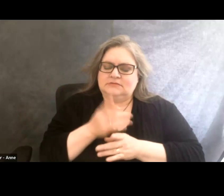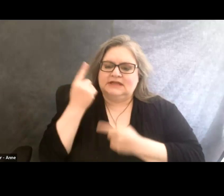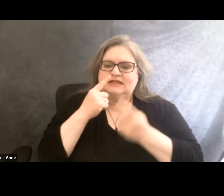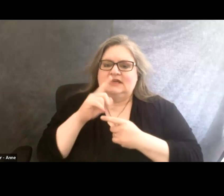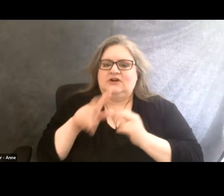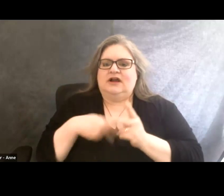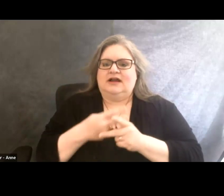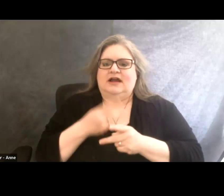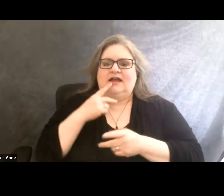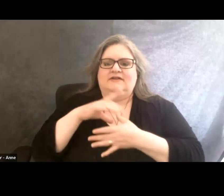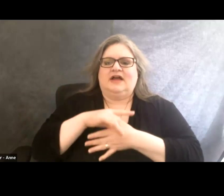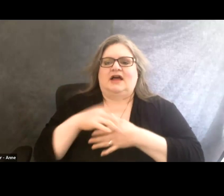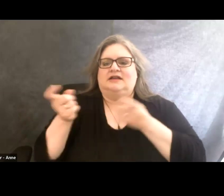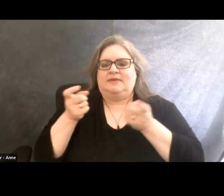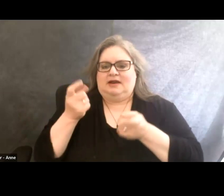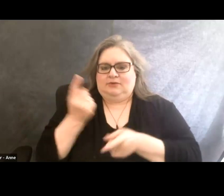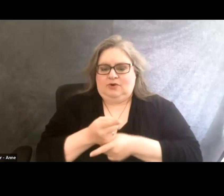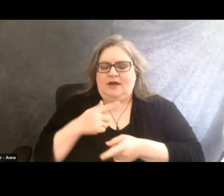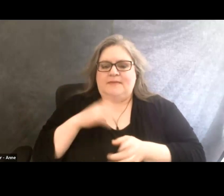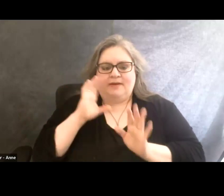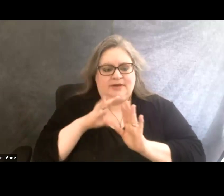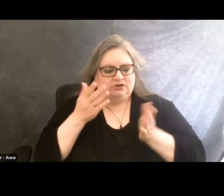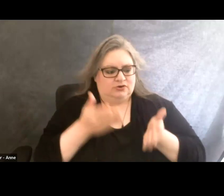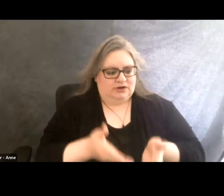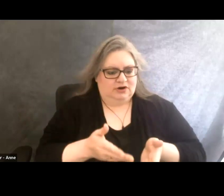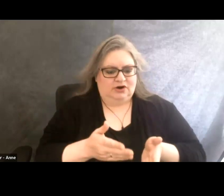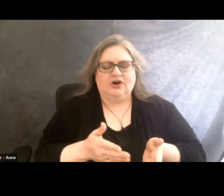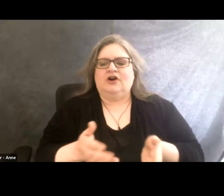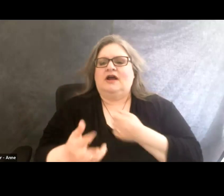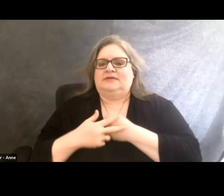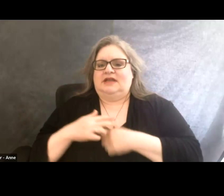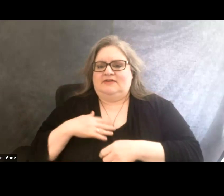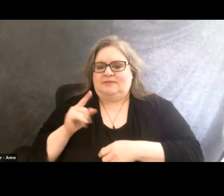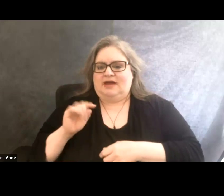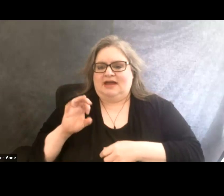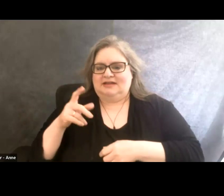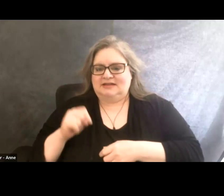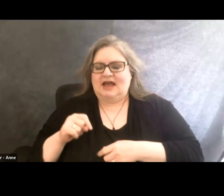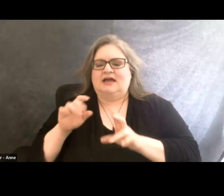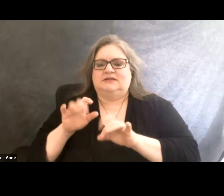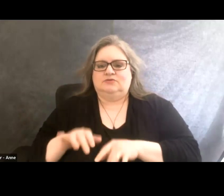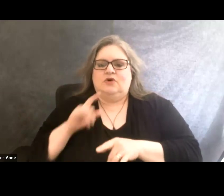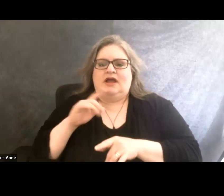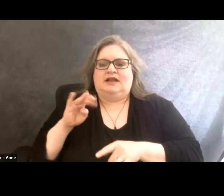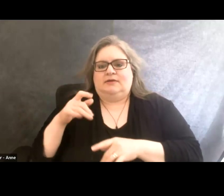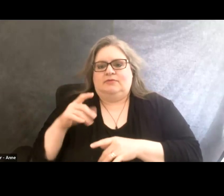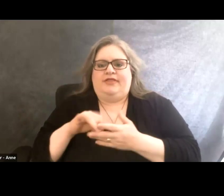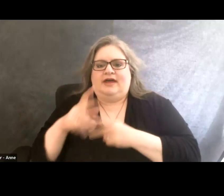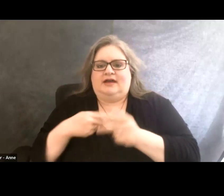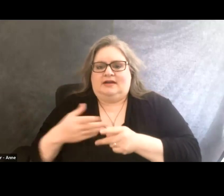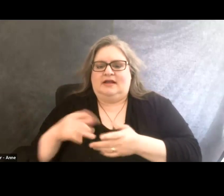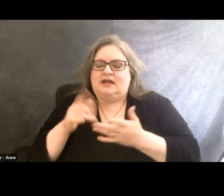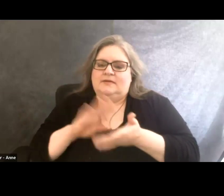of content management, right? My pictures are here, I'm saving my texts, I'm writing them in bulk type of thing. And that becomes